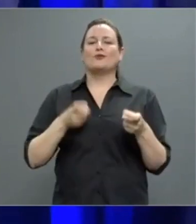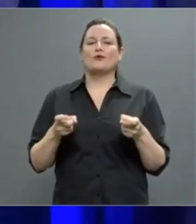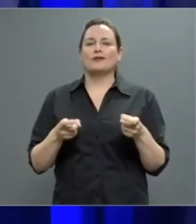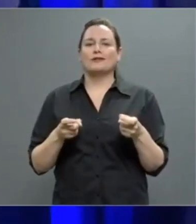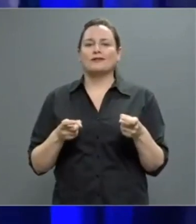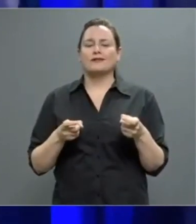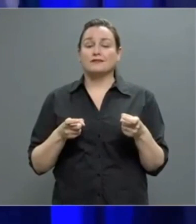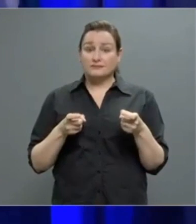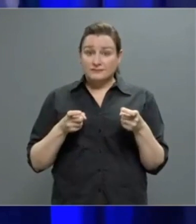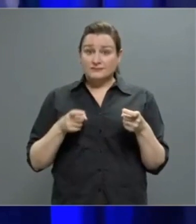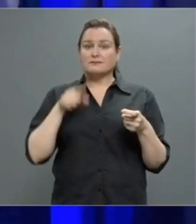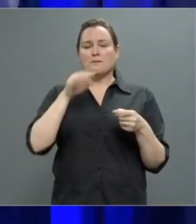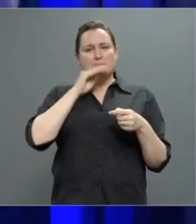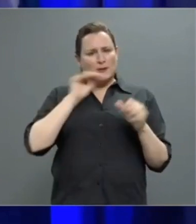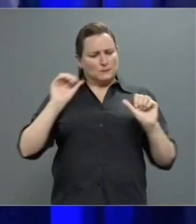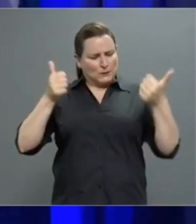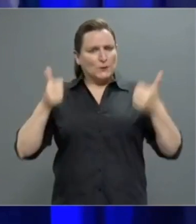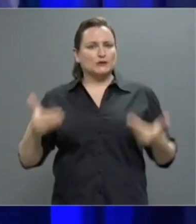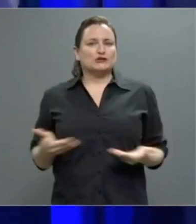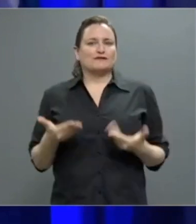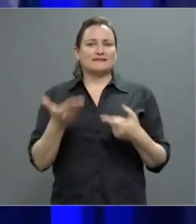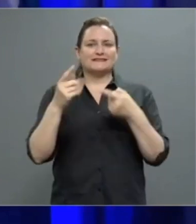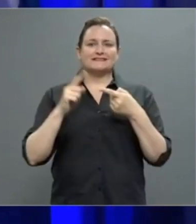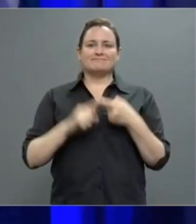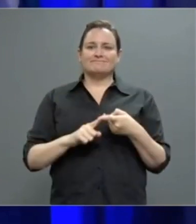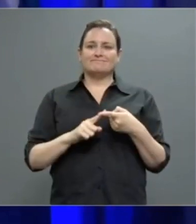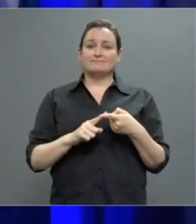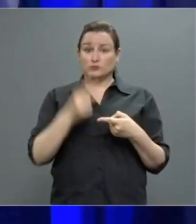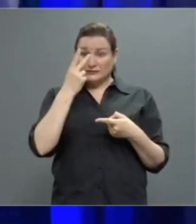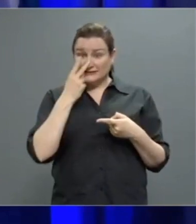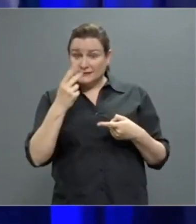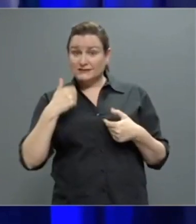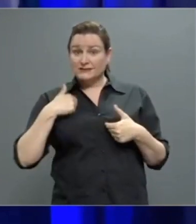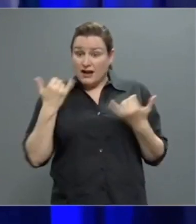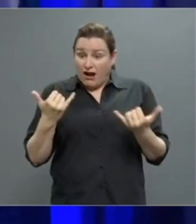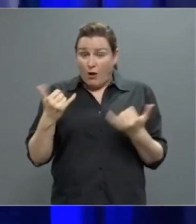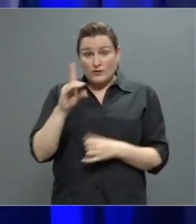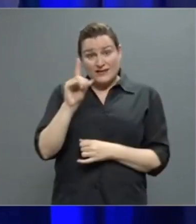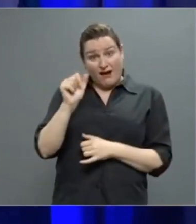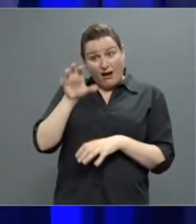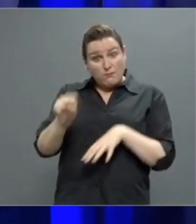world-class service delivery in the towns and cities where we govern.